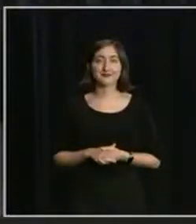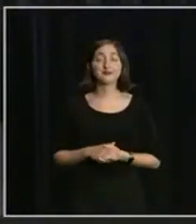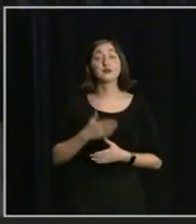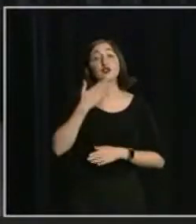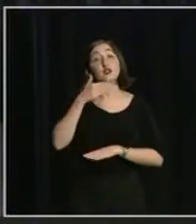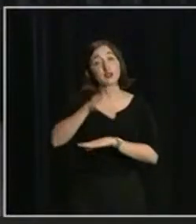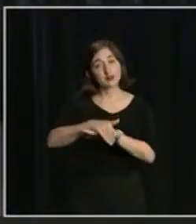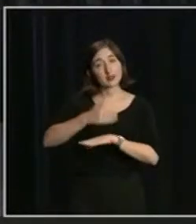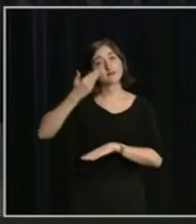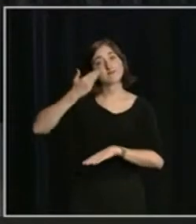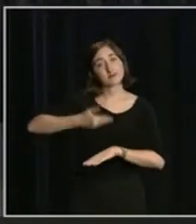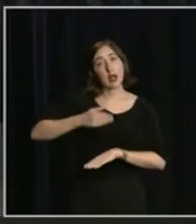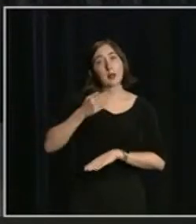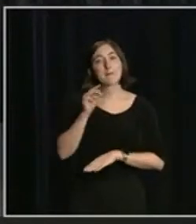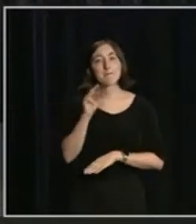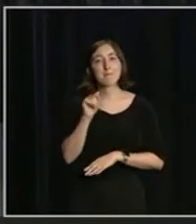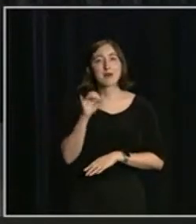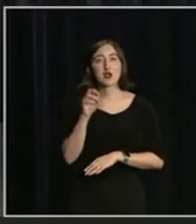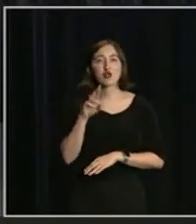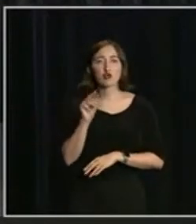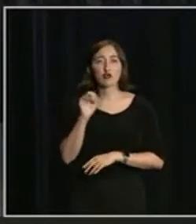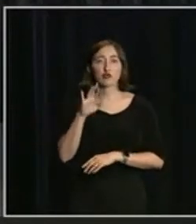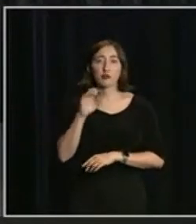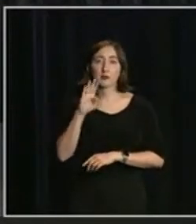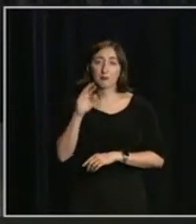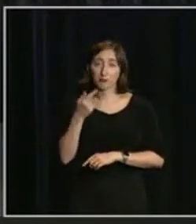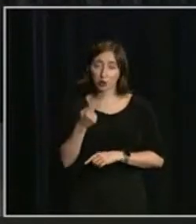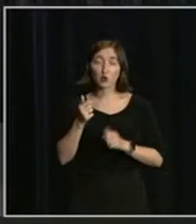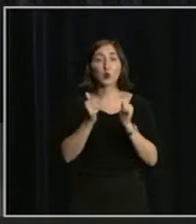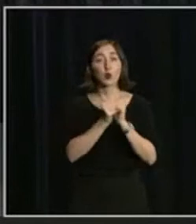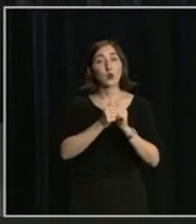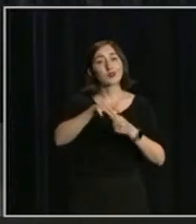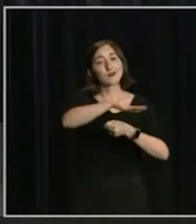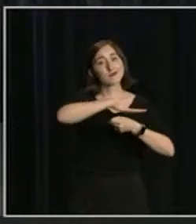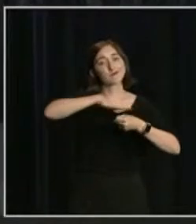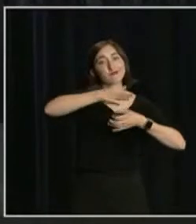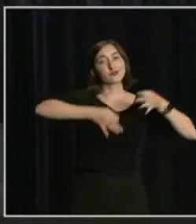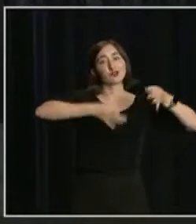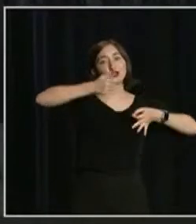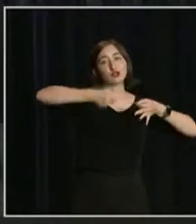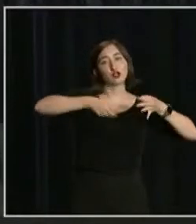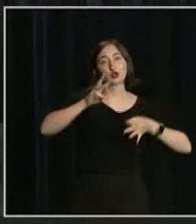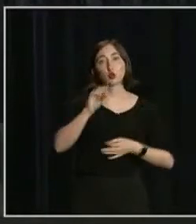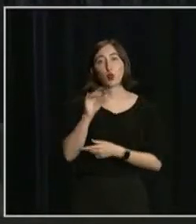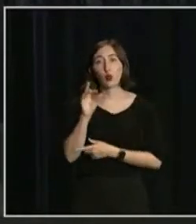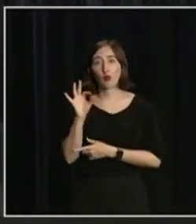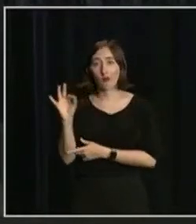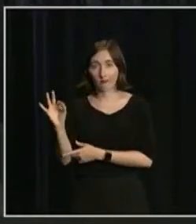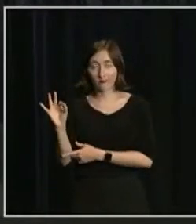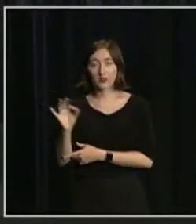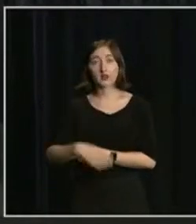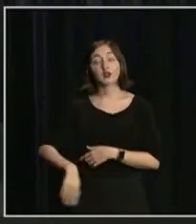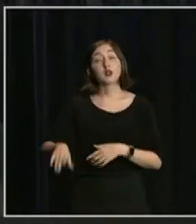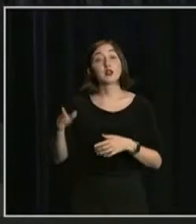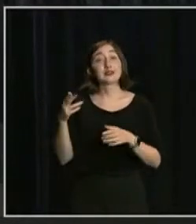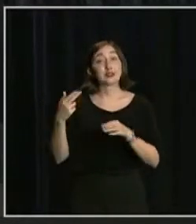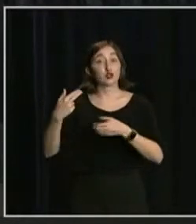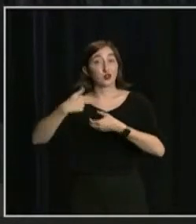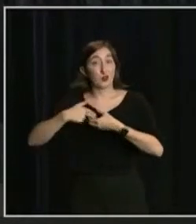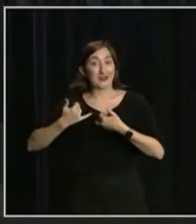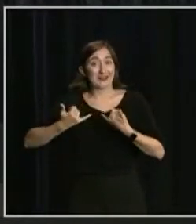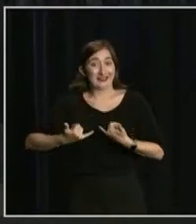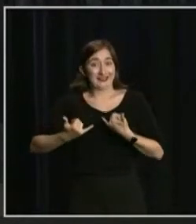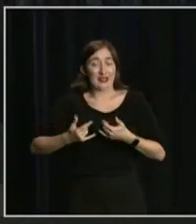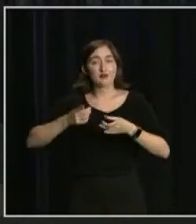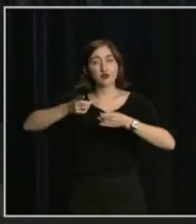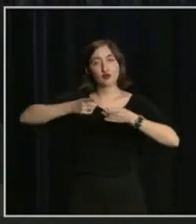Good evening. I'm Mayor Ron Nirenberg with Bexar County Judge Nelson Wolff. We're joined tonight by our Public Health Director, Claude Jacob,